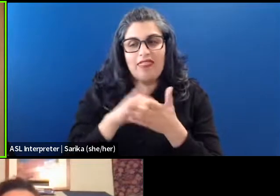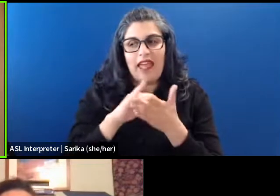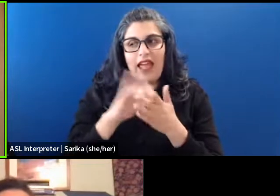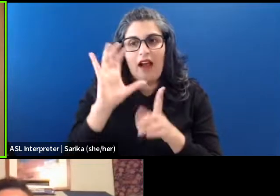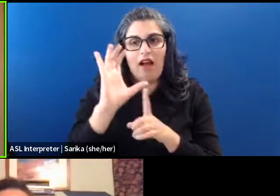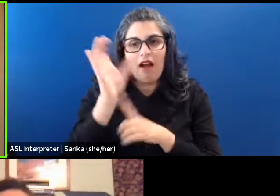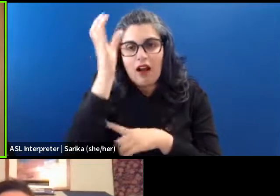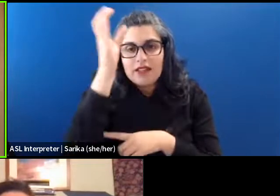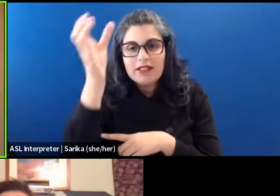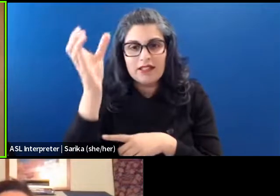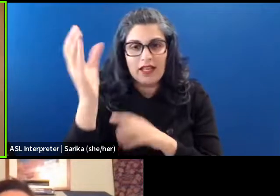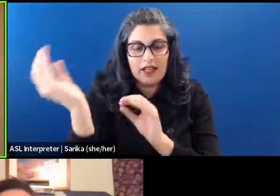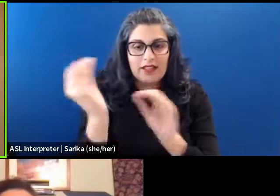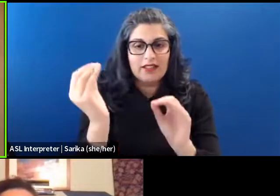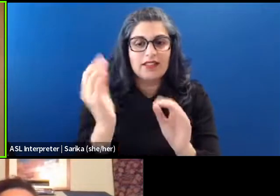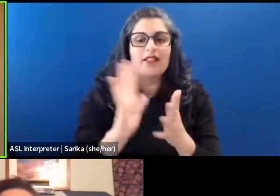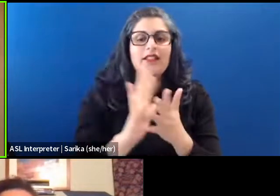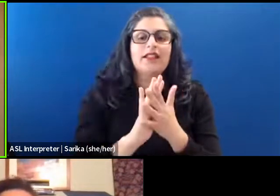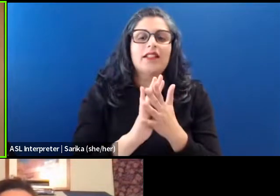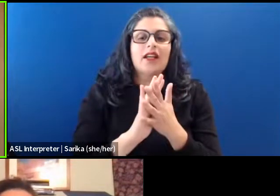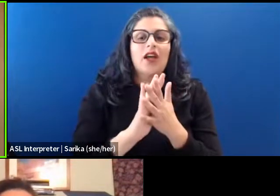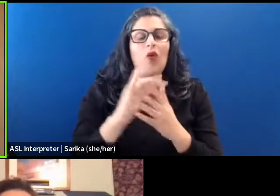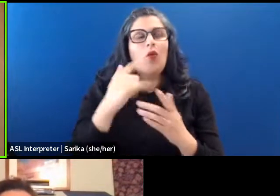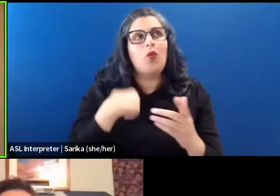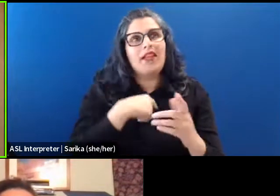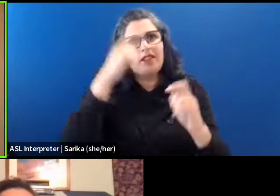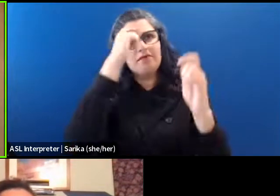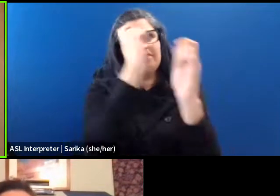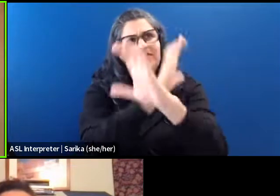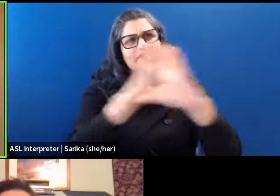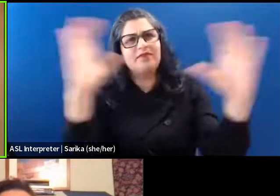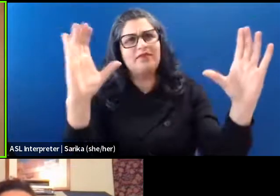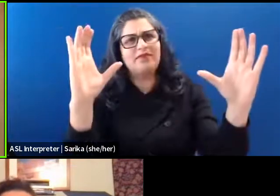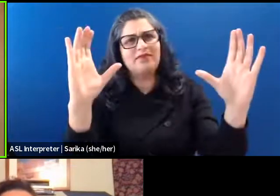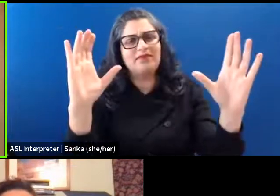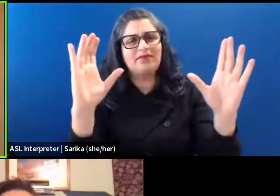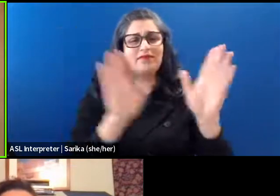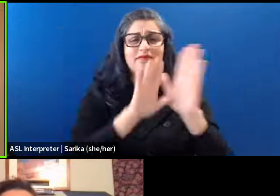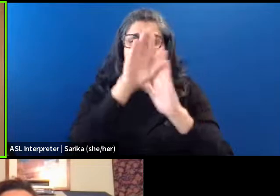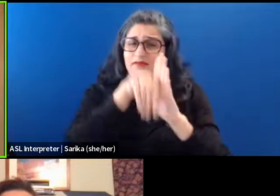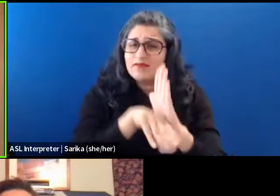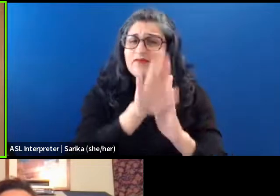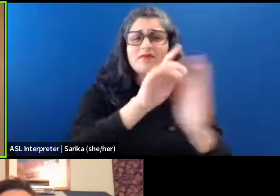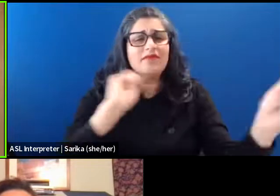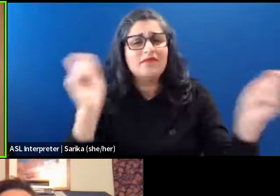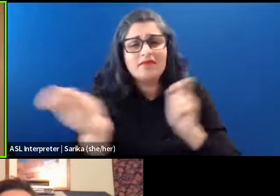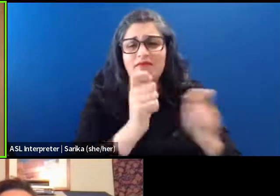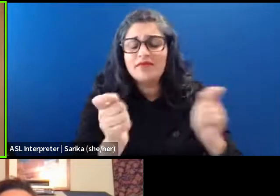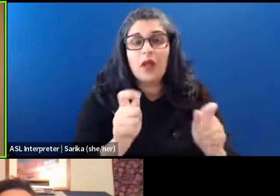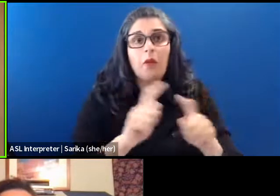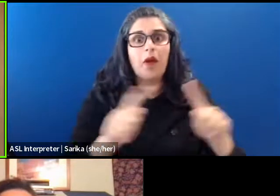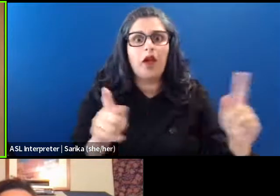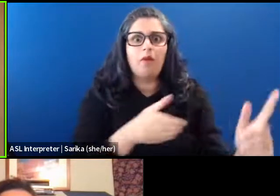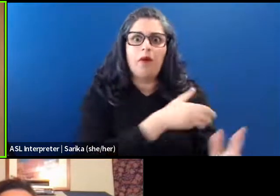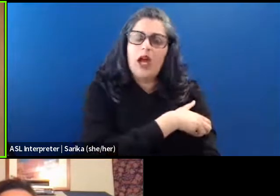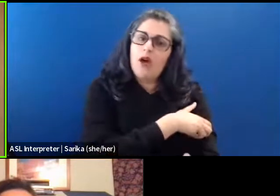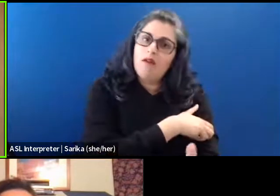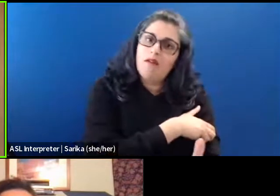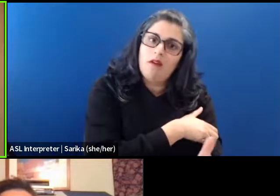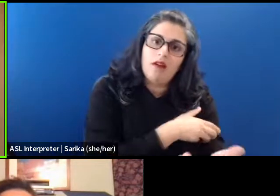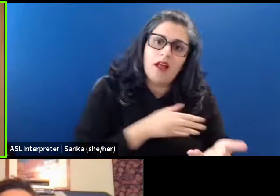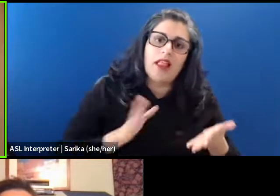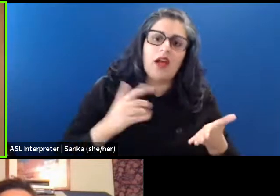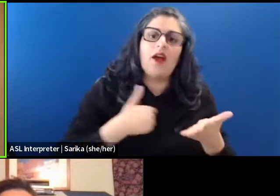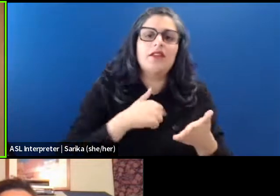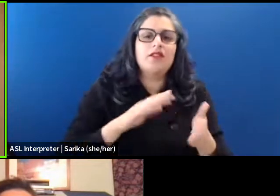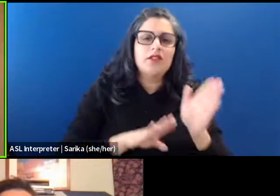we consist of mental formations that are unstable, that are always changing, but are very powerful and lead us to form